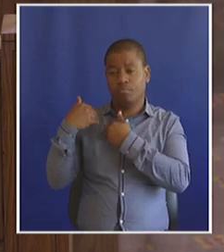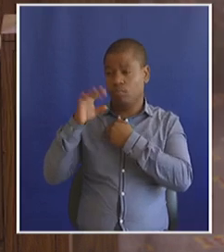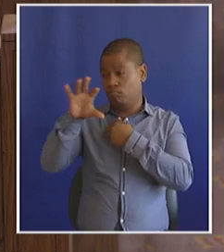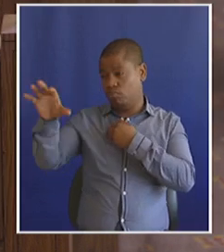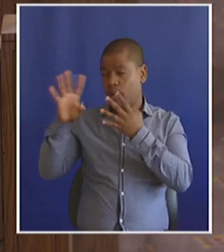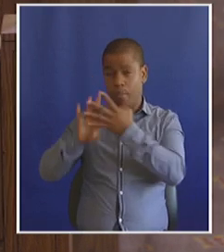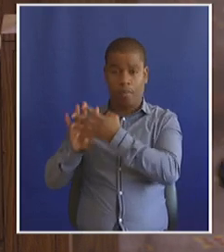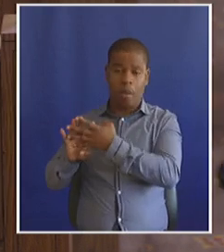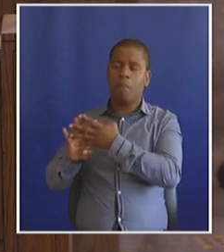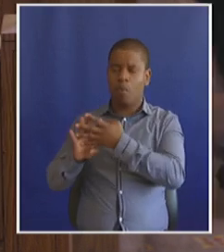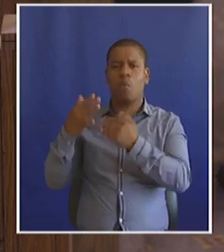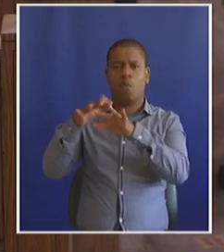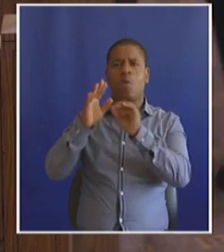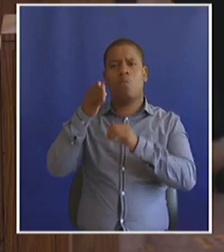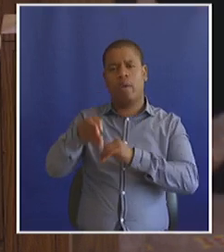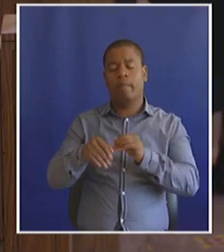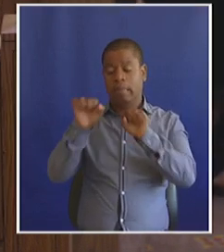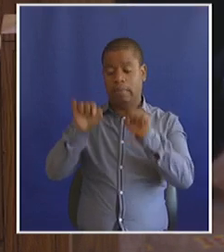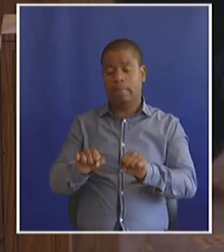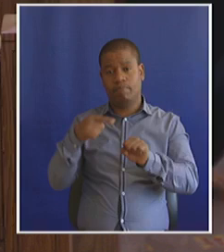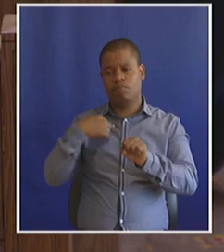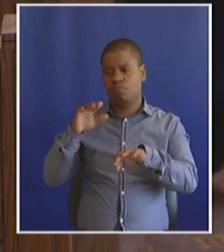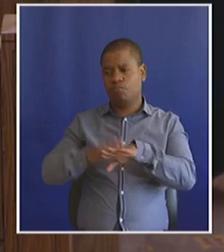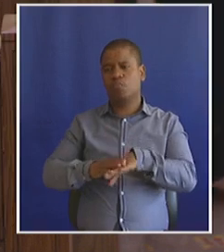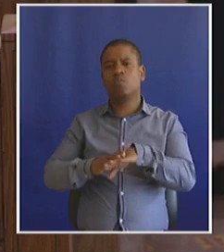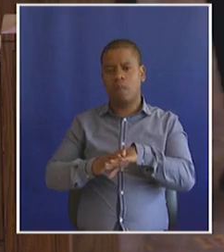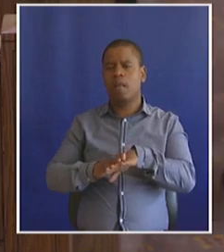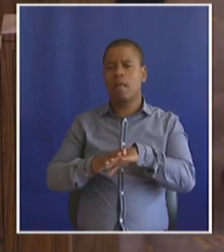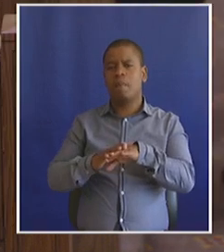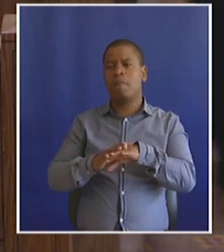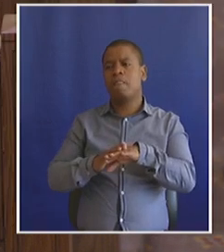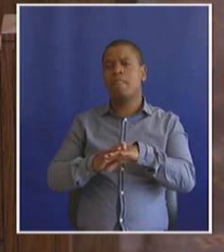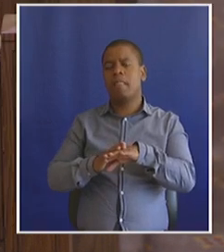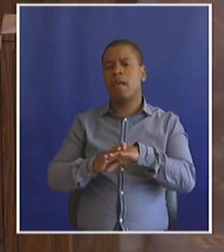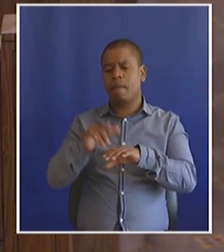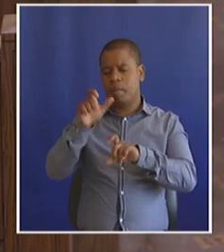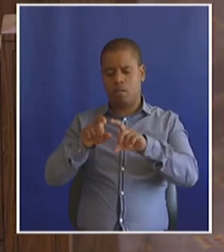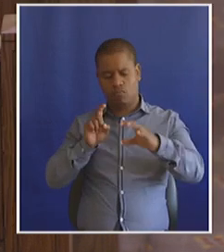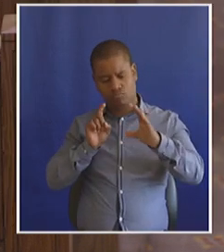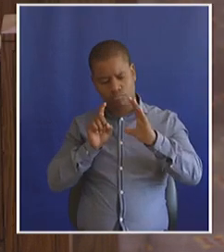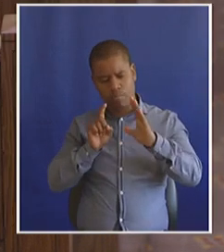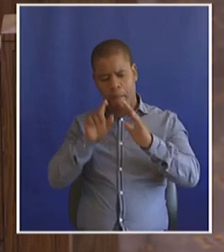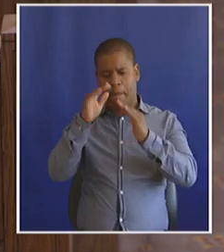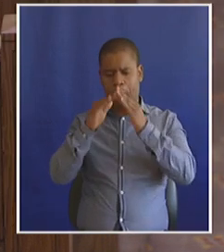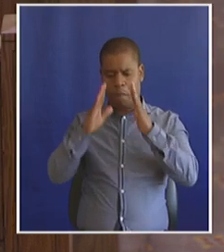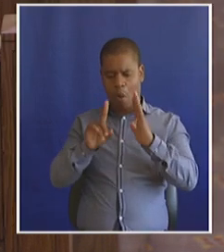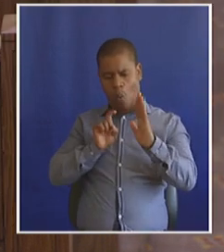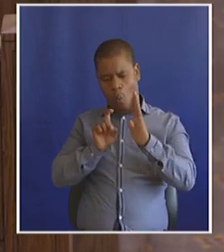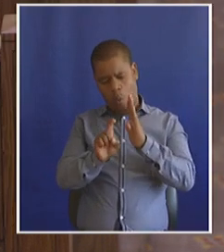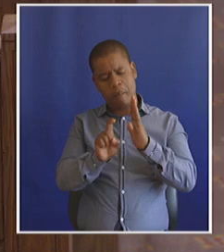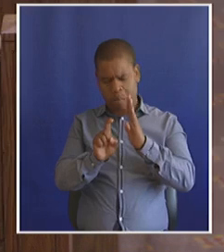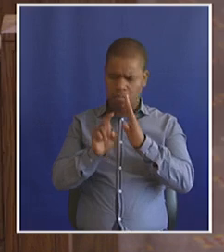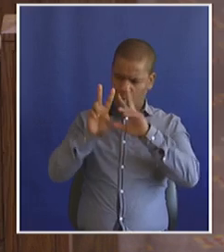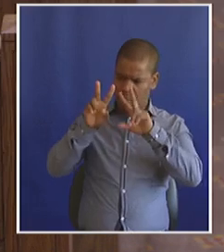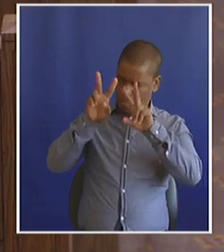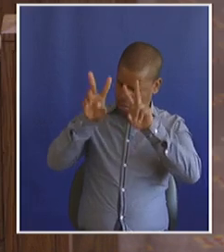centers. These systems include security fences, scanners for searching of parcels entering correctional